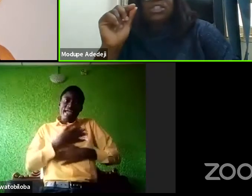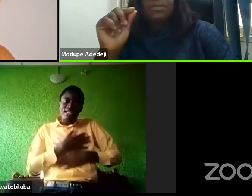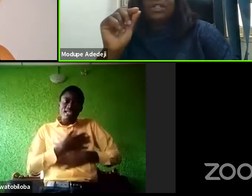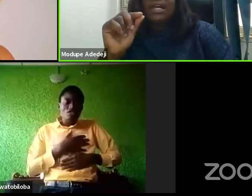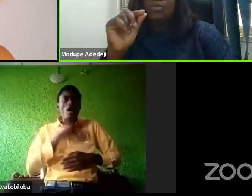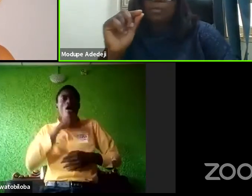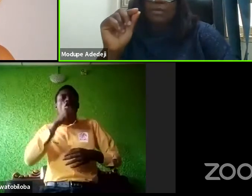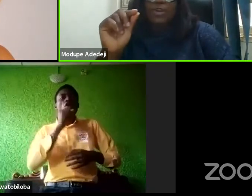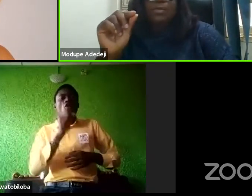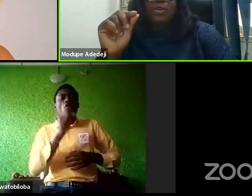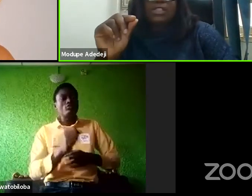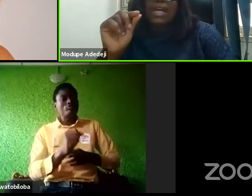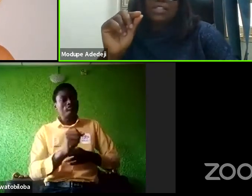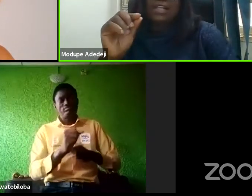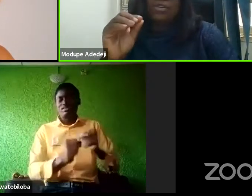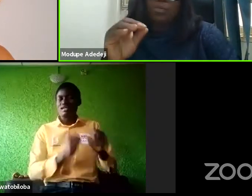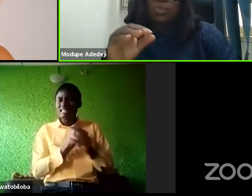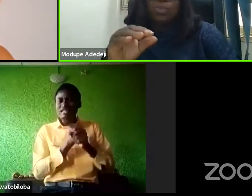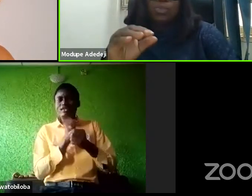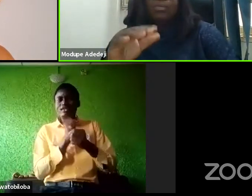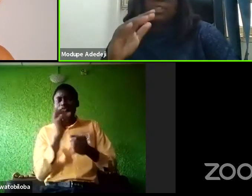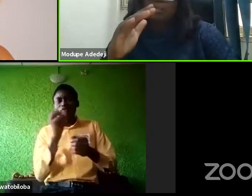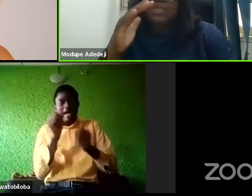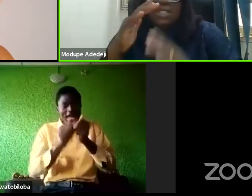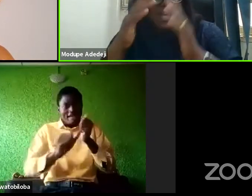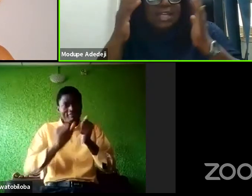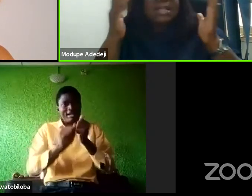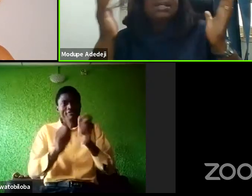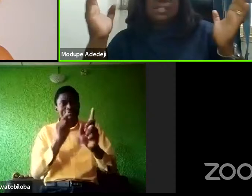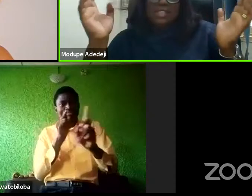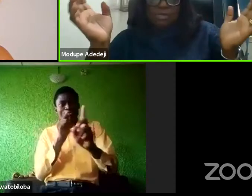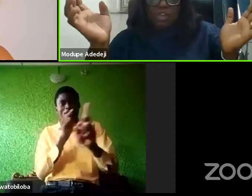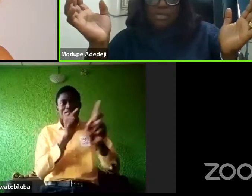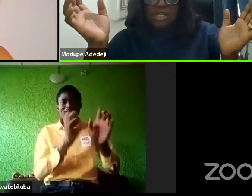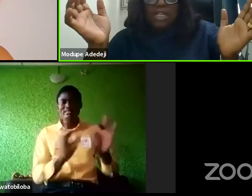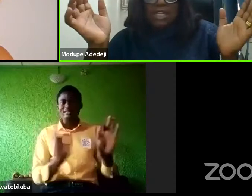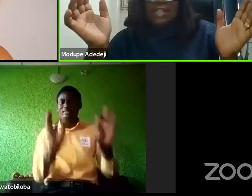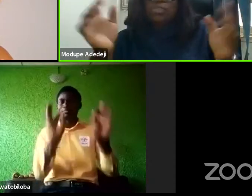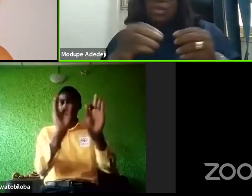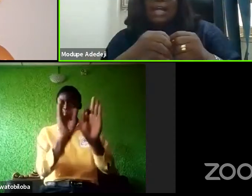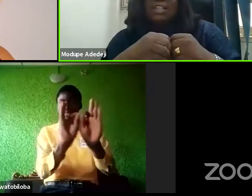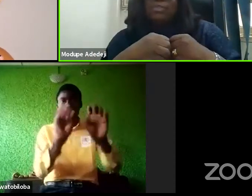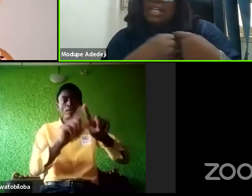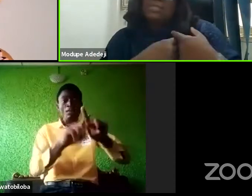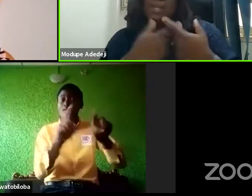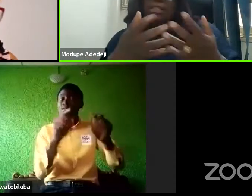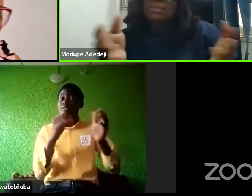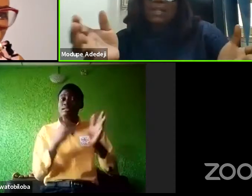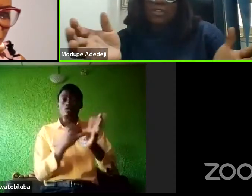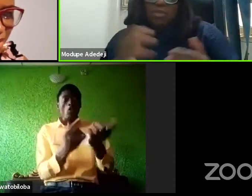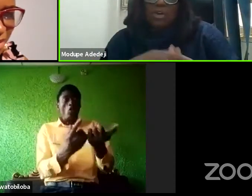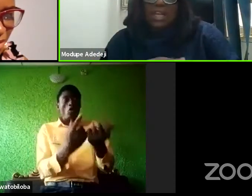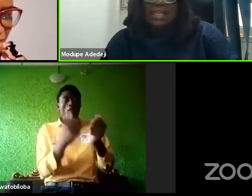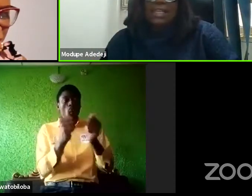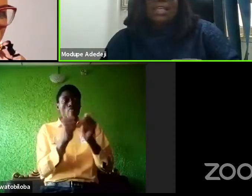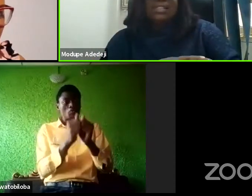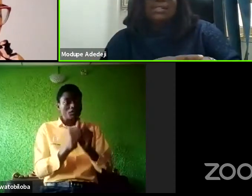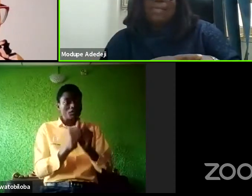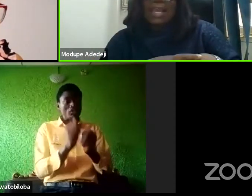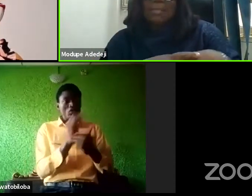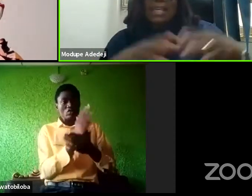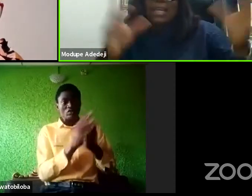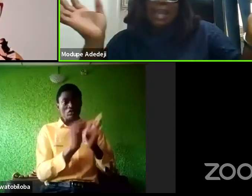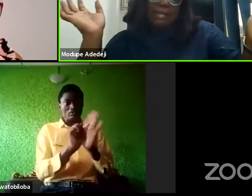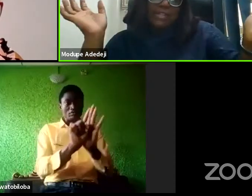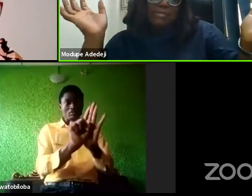optimal. So it's important to prepare for it because it actually comes with some bizarre symptoms that you can even explain in this part of the world, like it